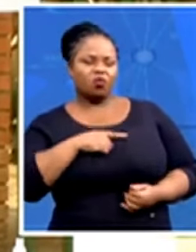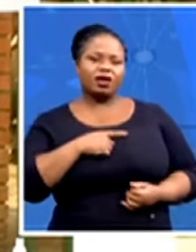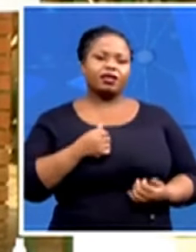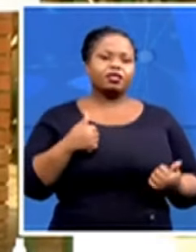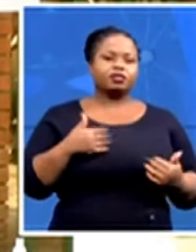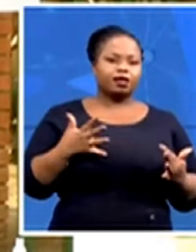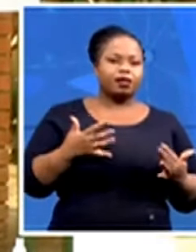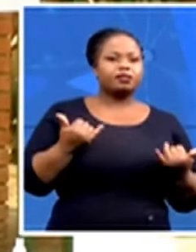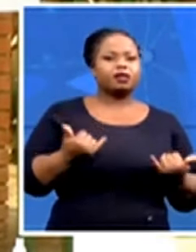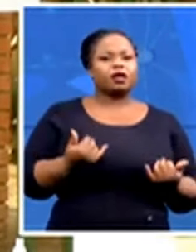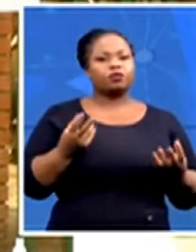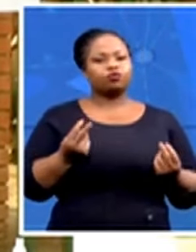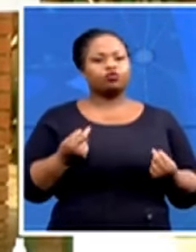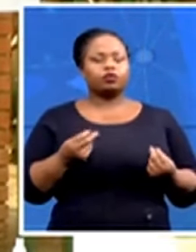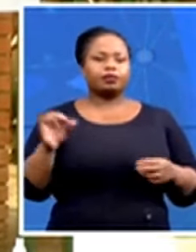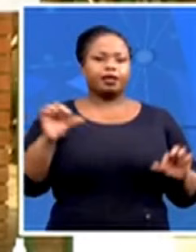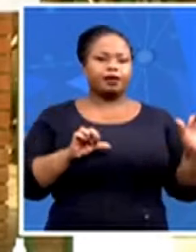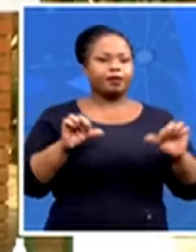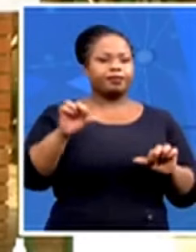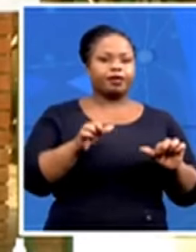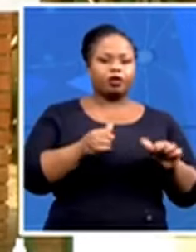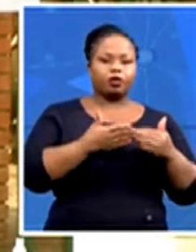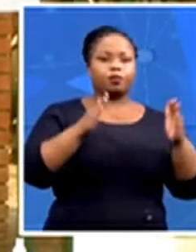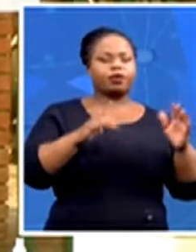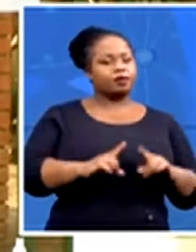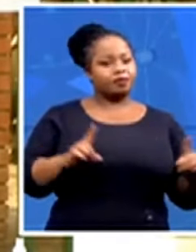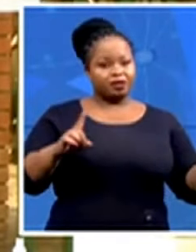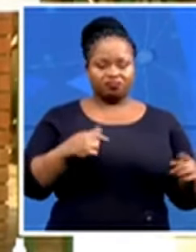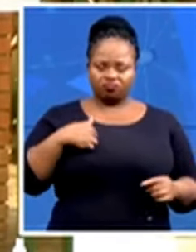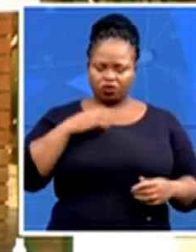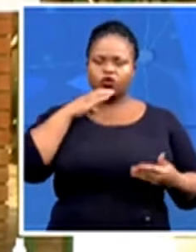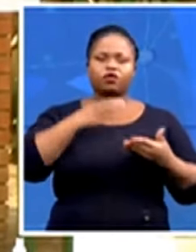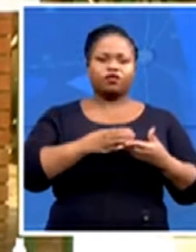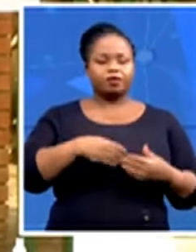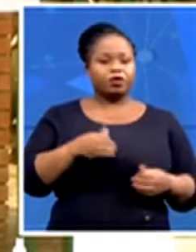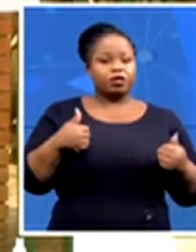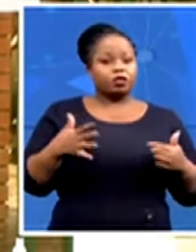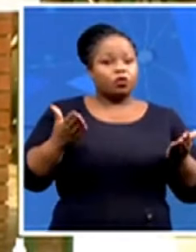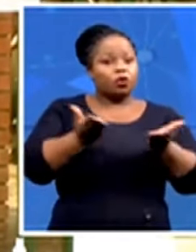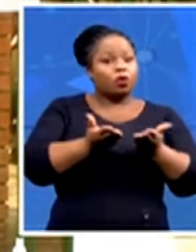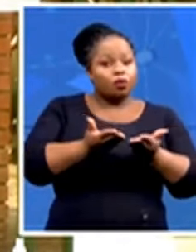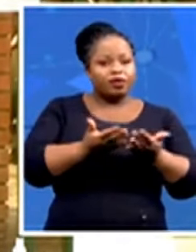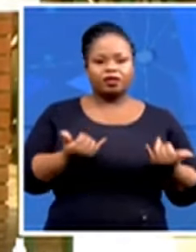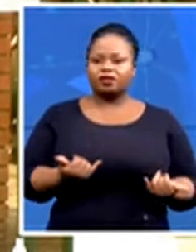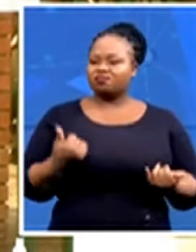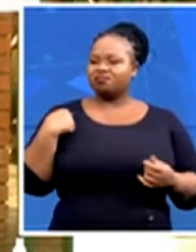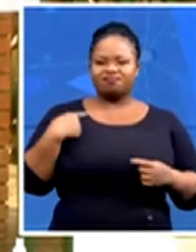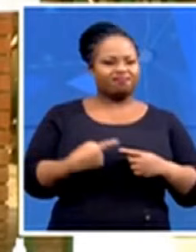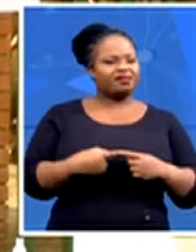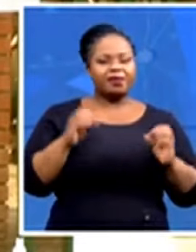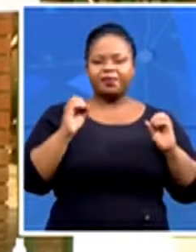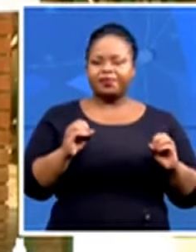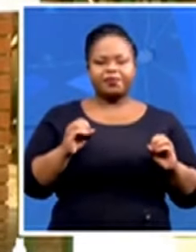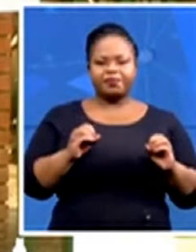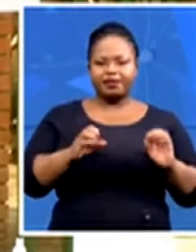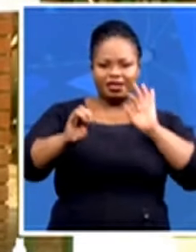they're opening. But I can confirm that since the school opened, we have not had any incident that suggests that the schools are